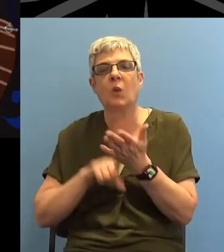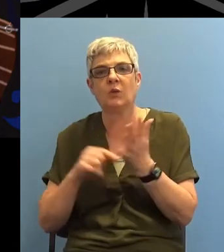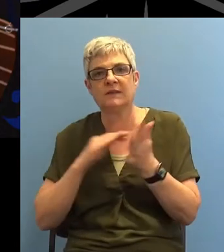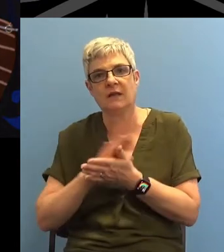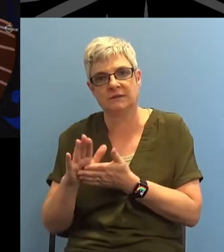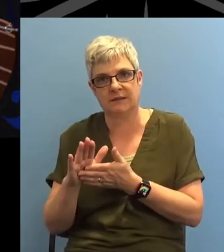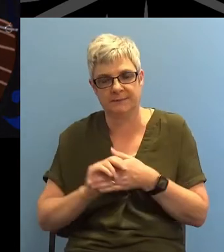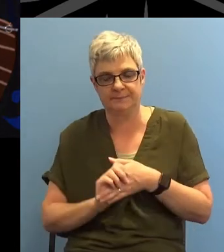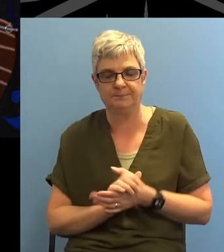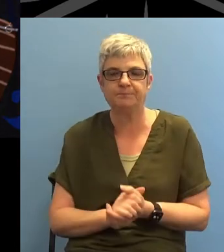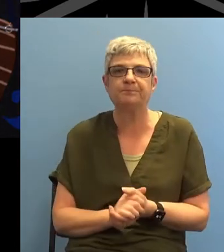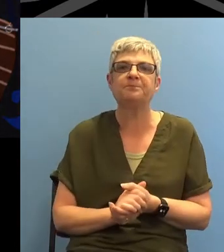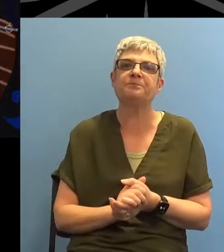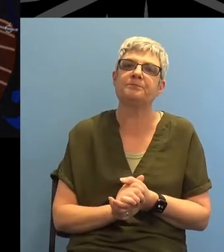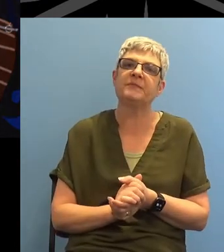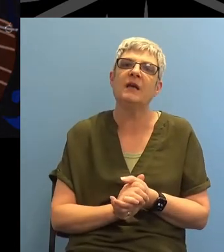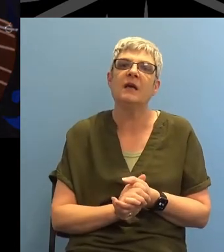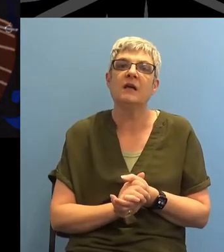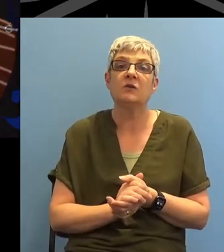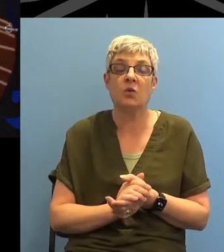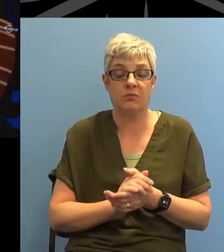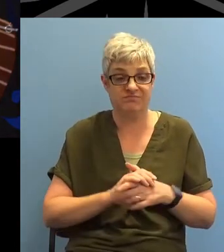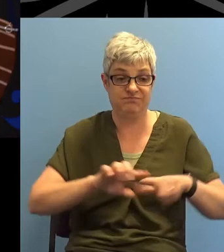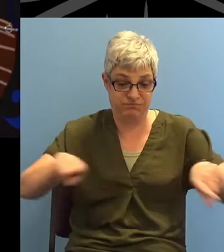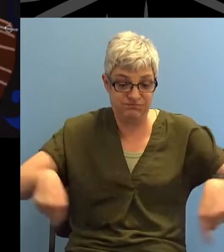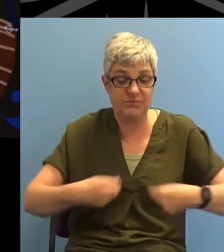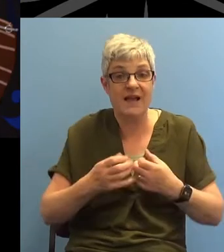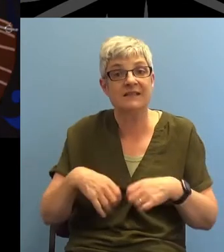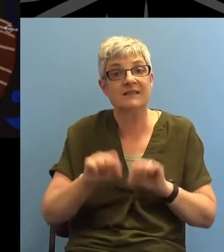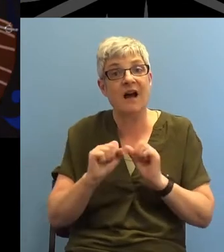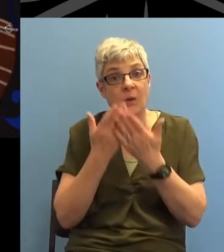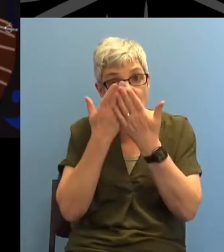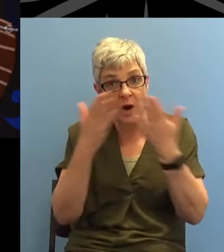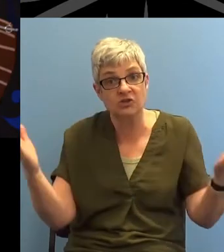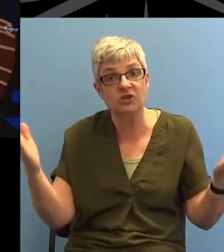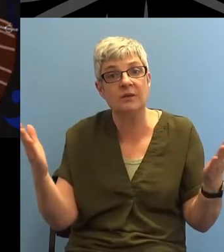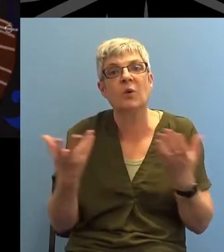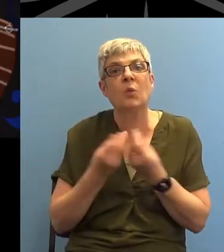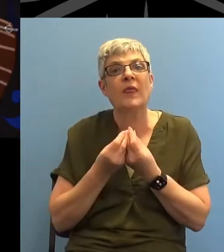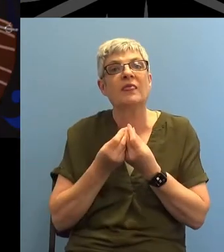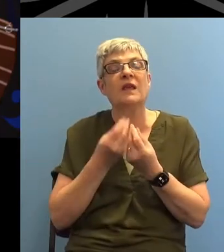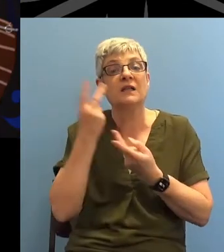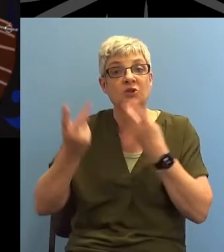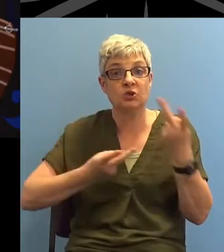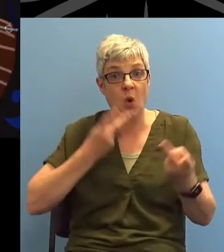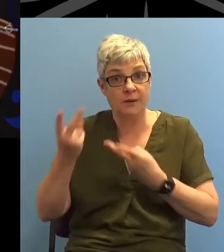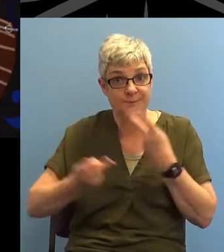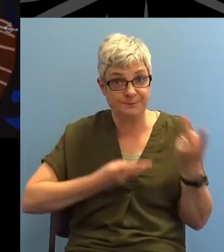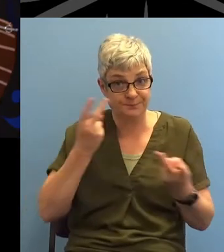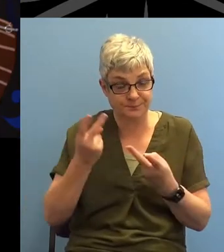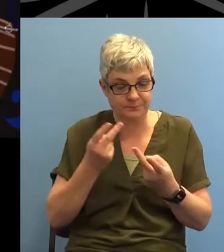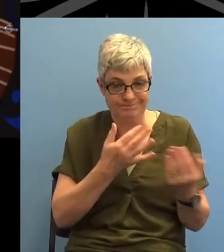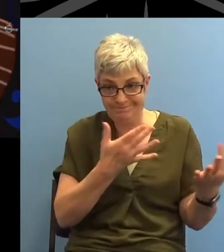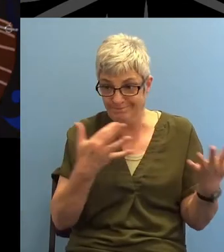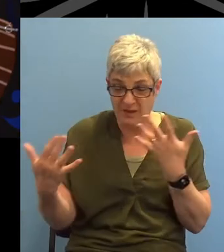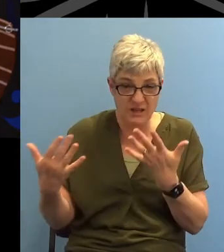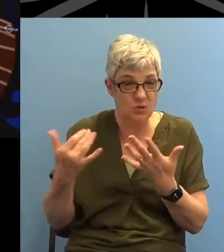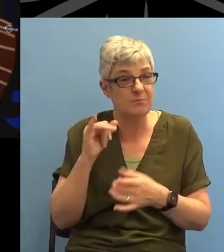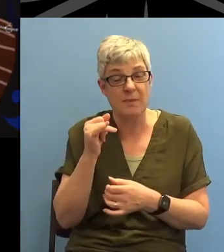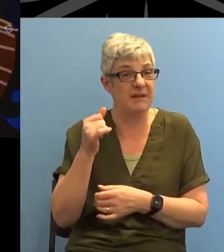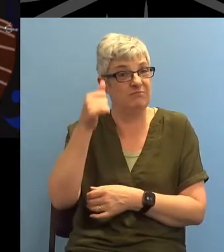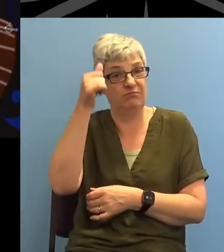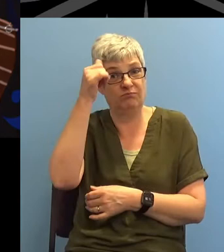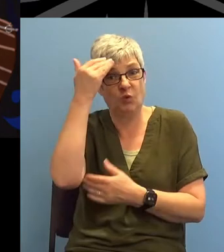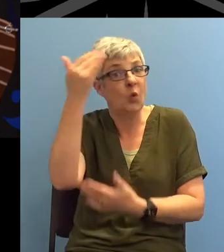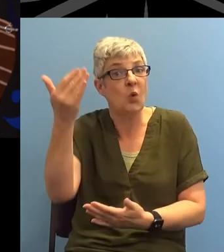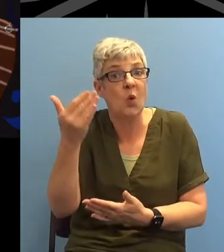Hunter. So let's begin our worship with a song that many of you may not know. It's new, I